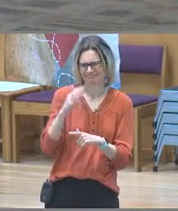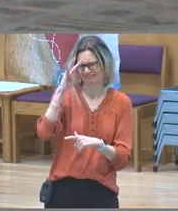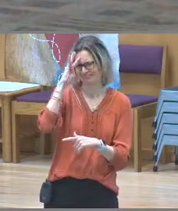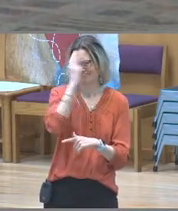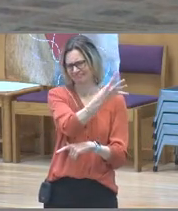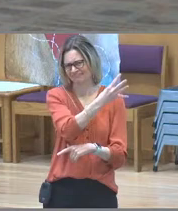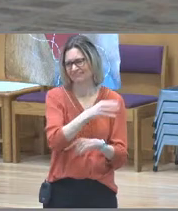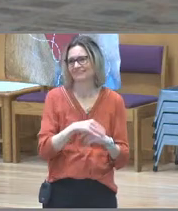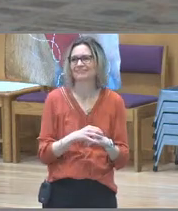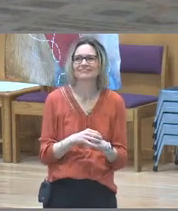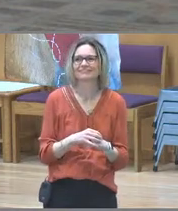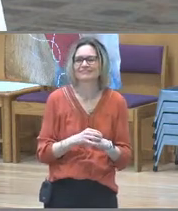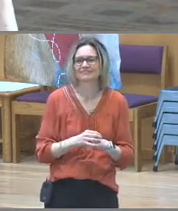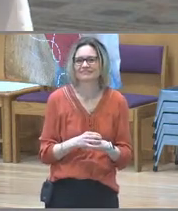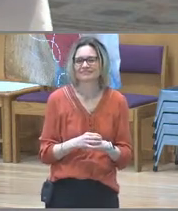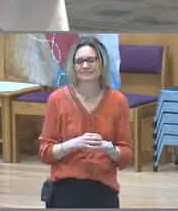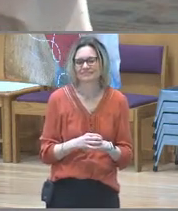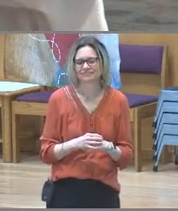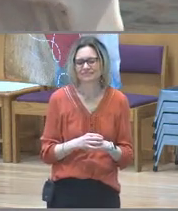A bunch of garbage.